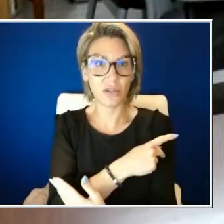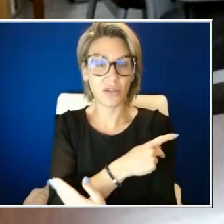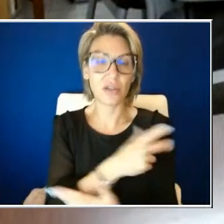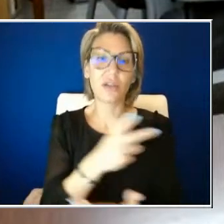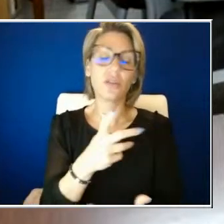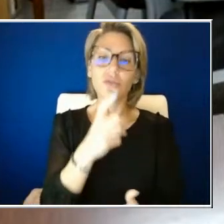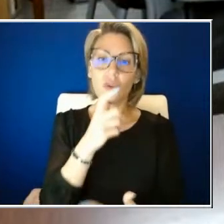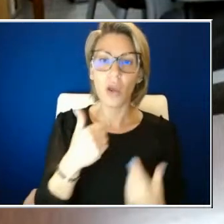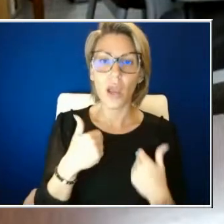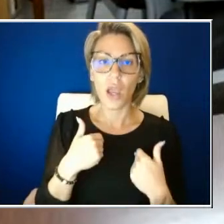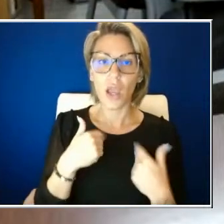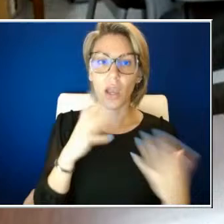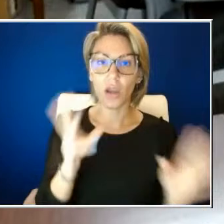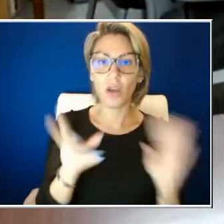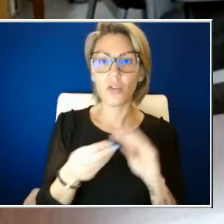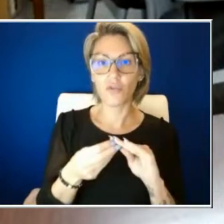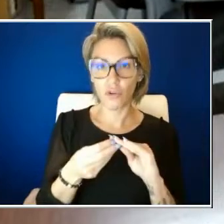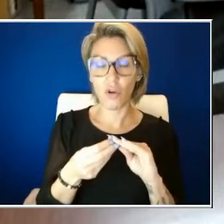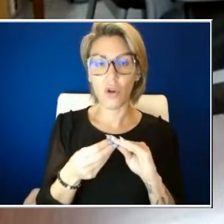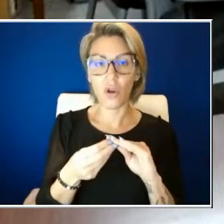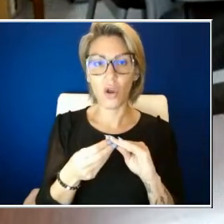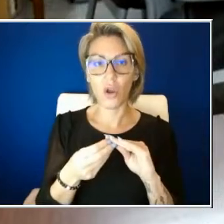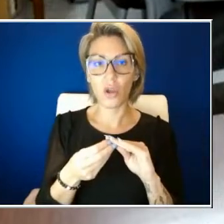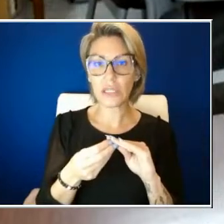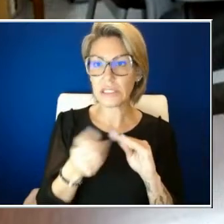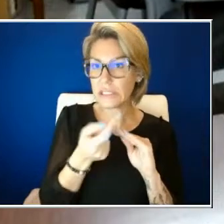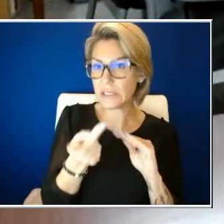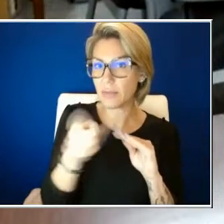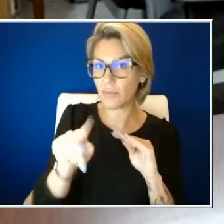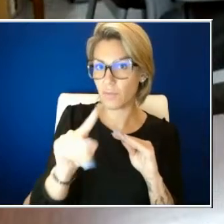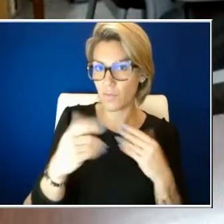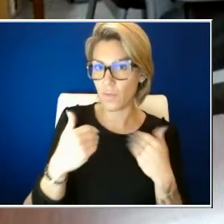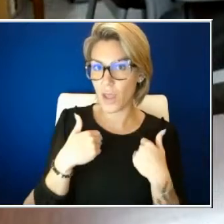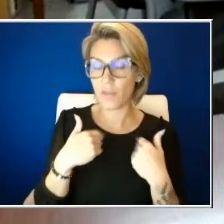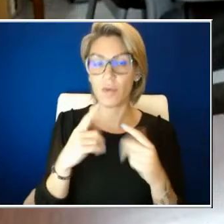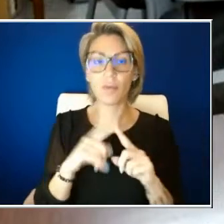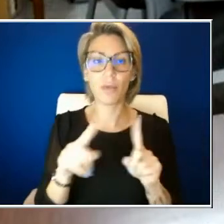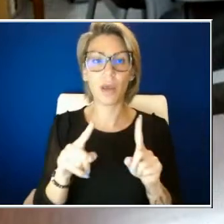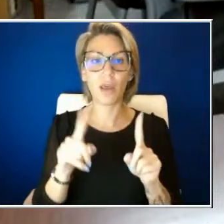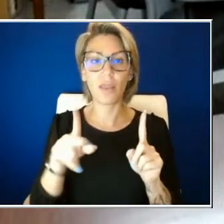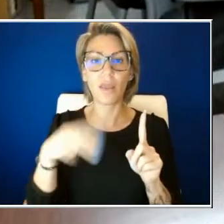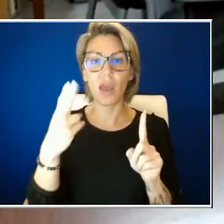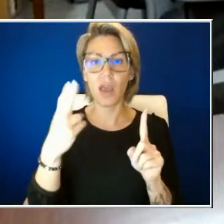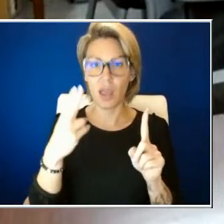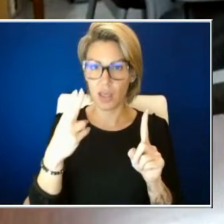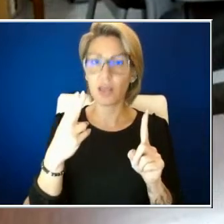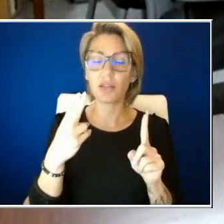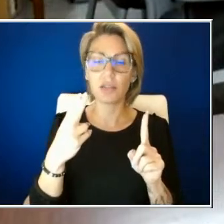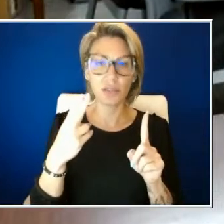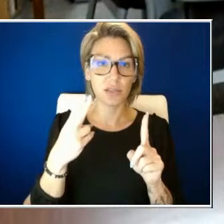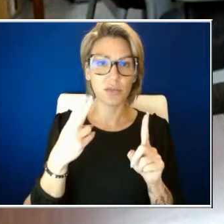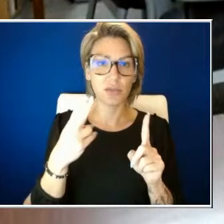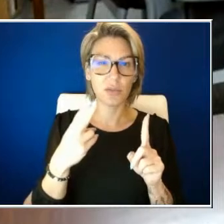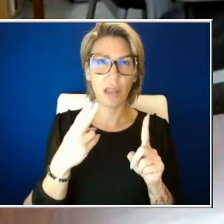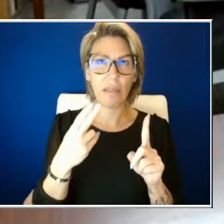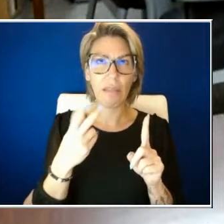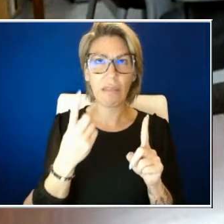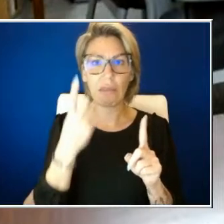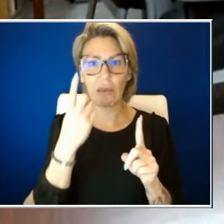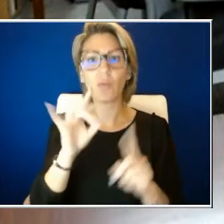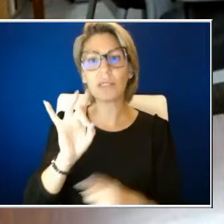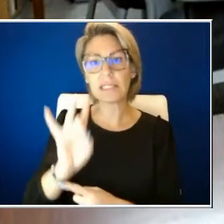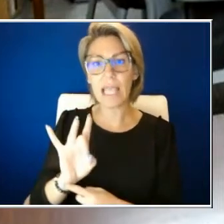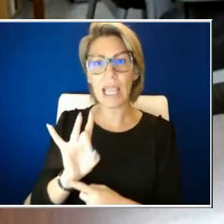the overall census that some of your facilities have. The highest we got at one point, I think, was 8, but not a lot